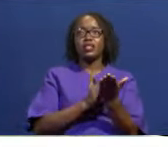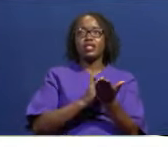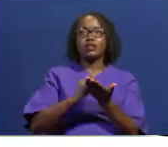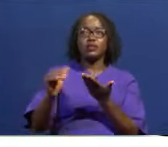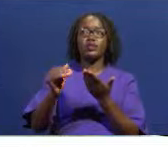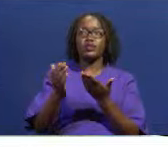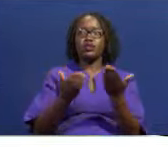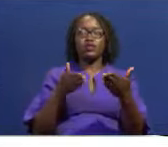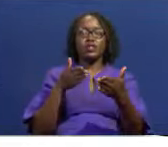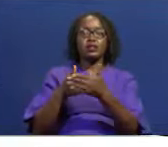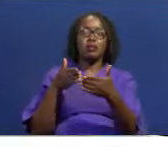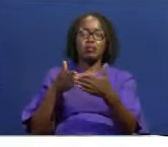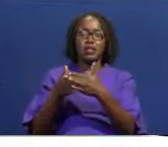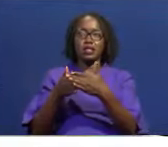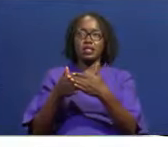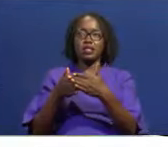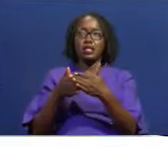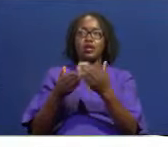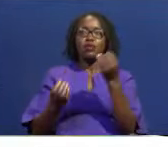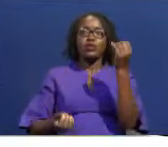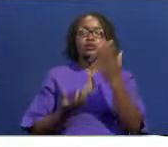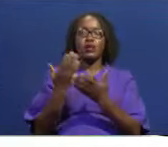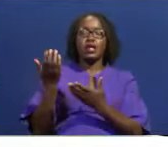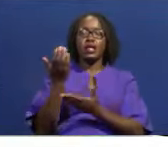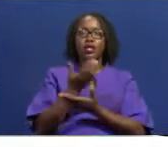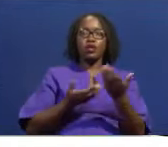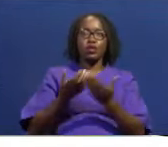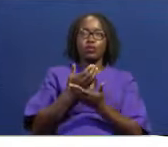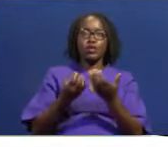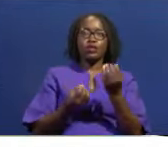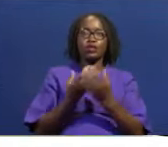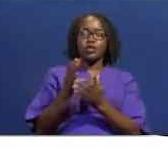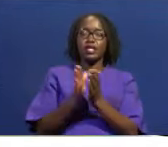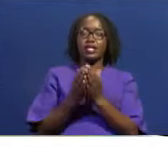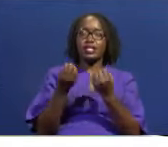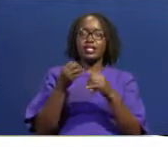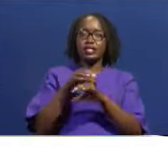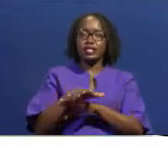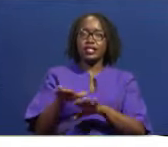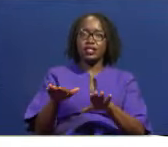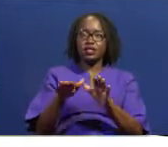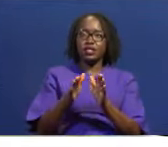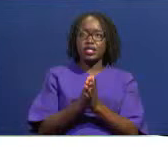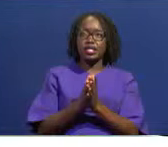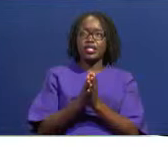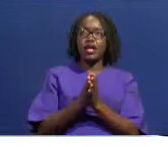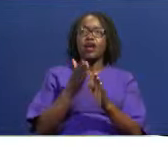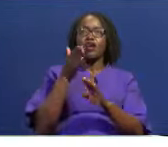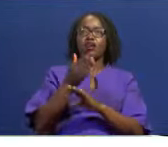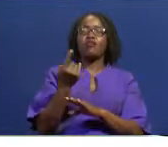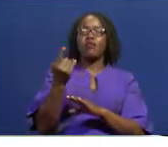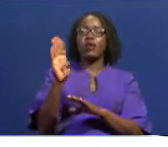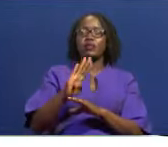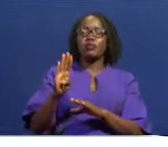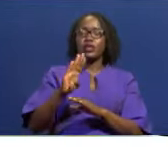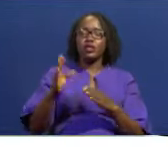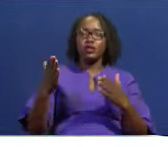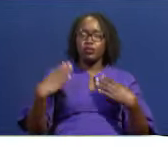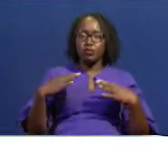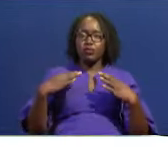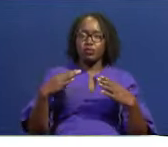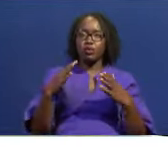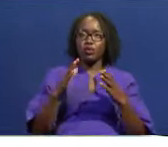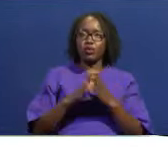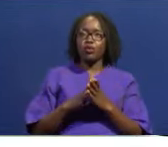of trade barriers, will spur economic growth and enhance integration among the over 1 billion people who call